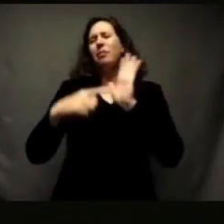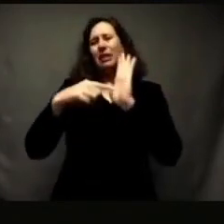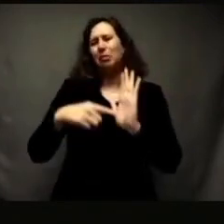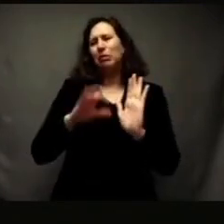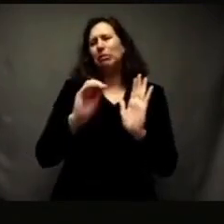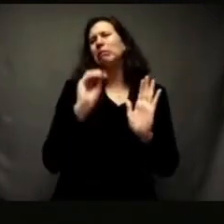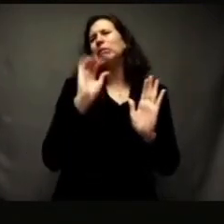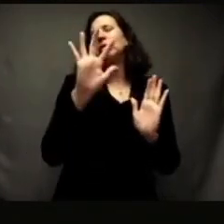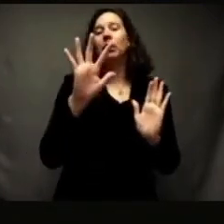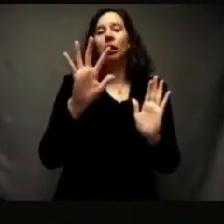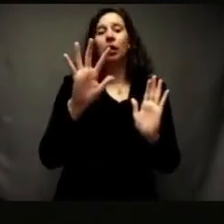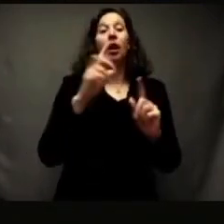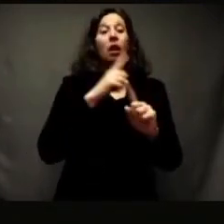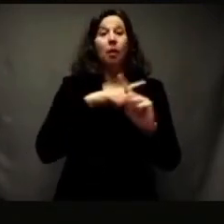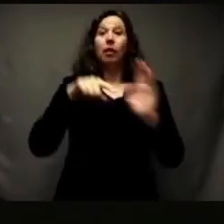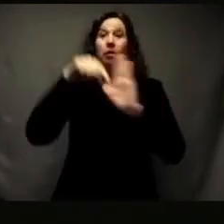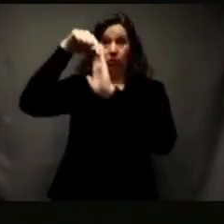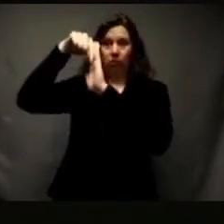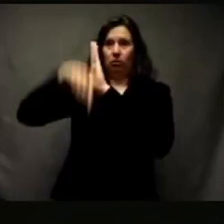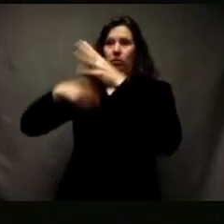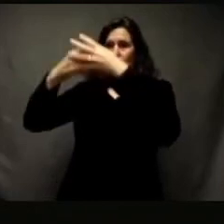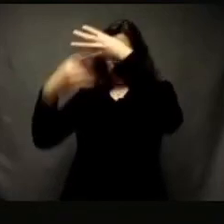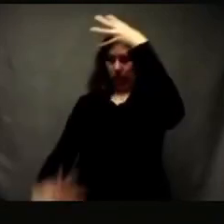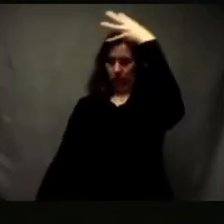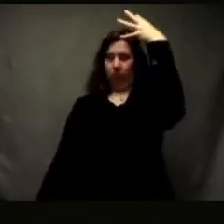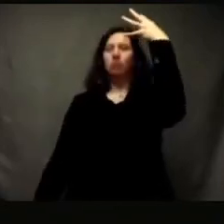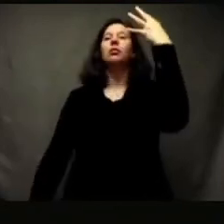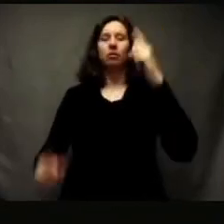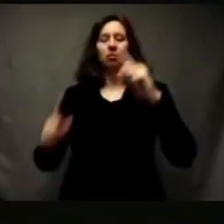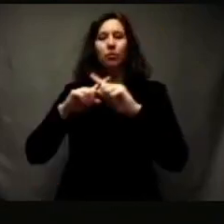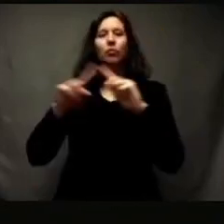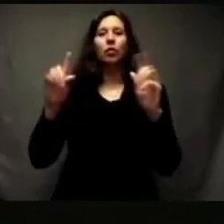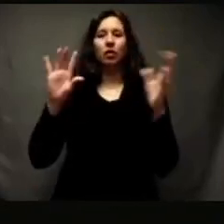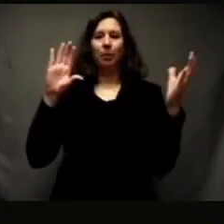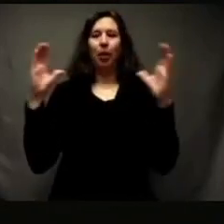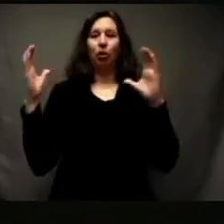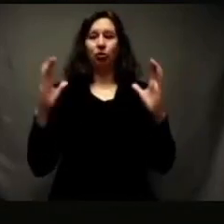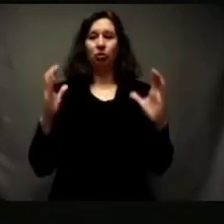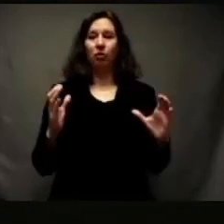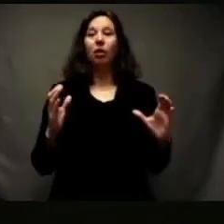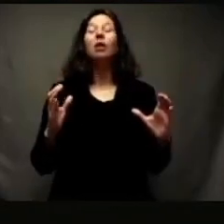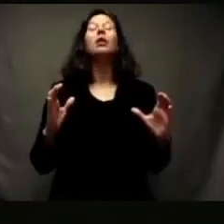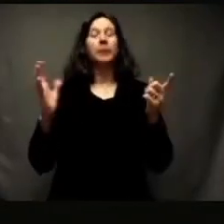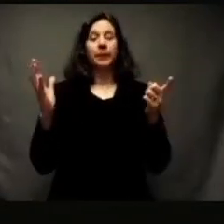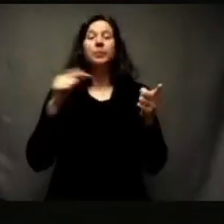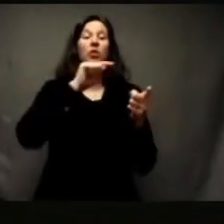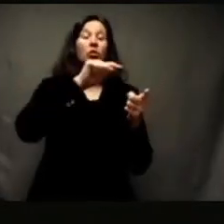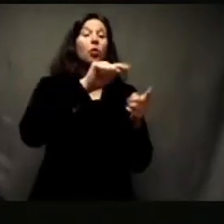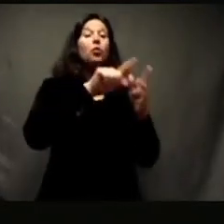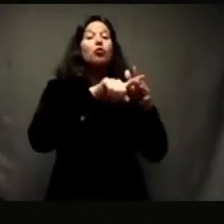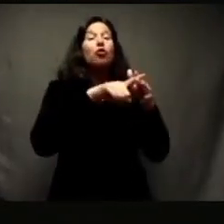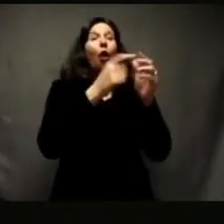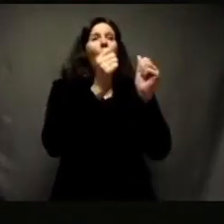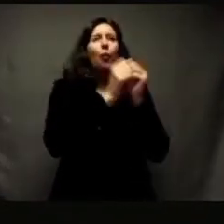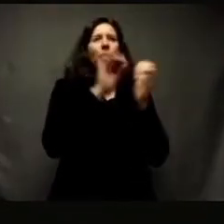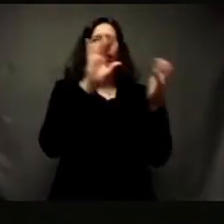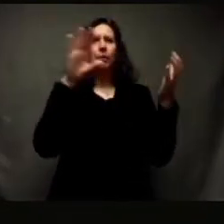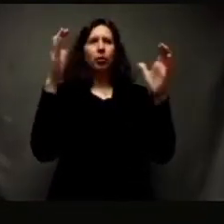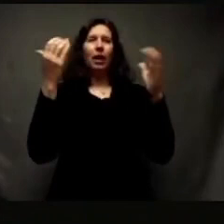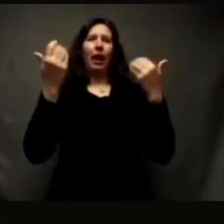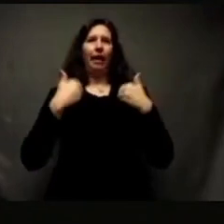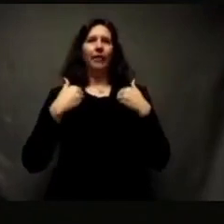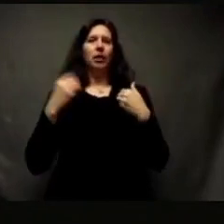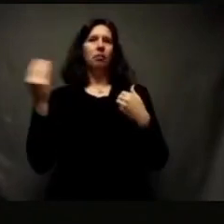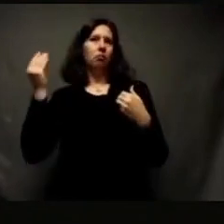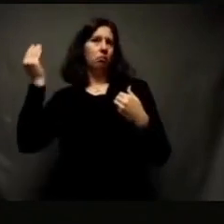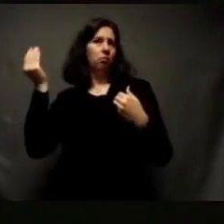of actually go through these block comparisons with children, or if not starting out with that comparison, kind of have it on hand